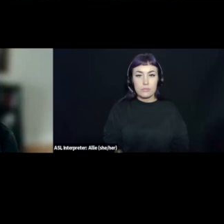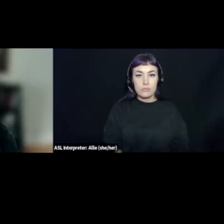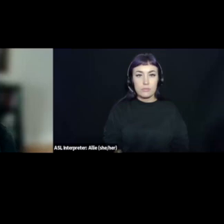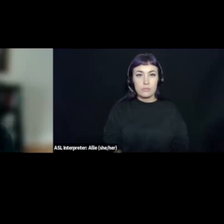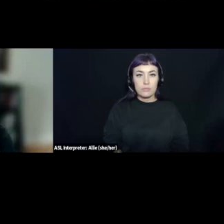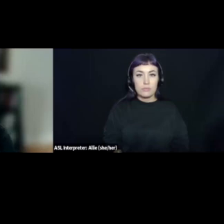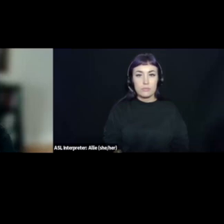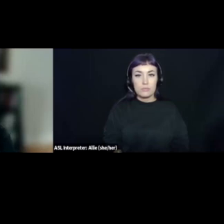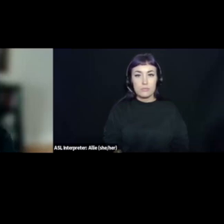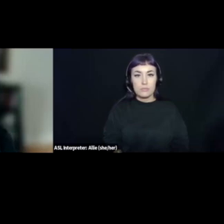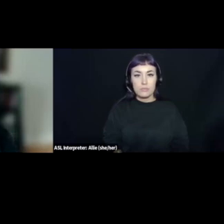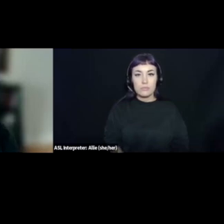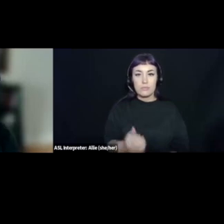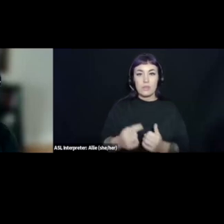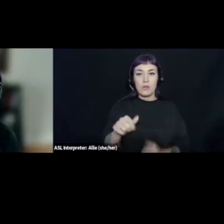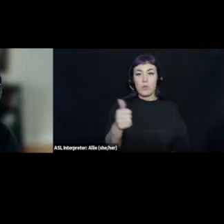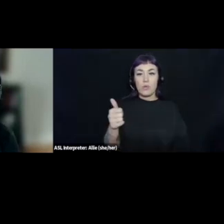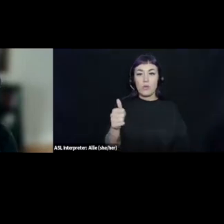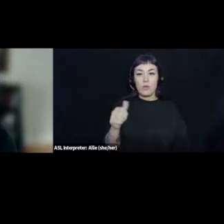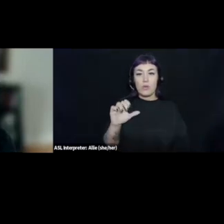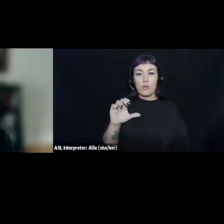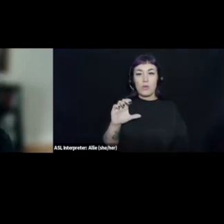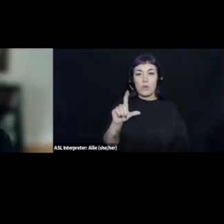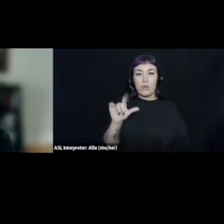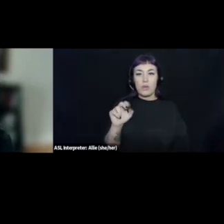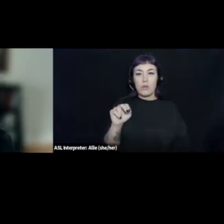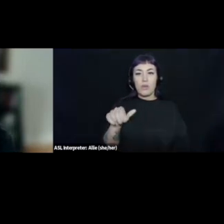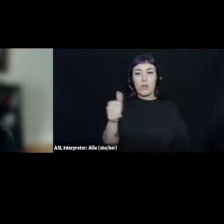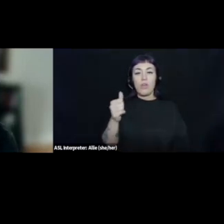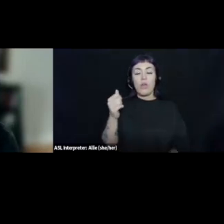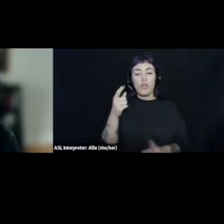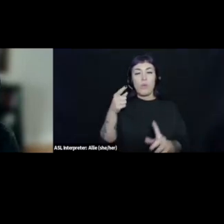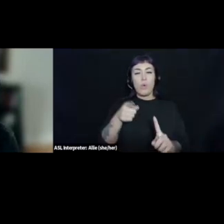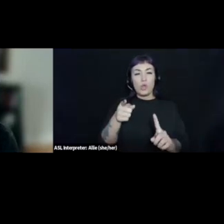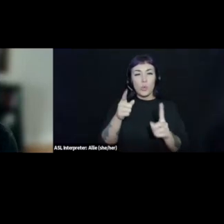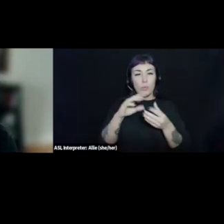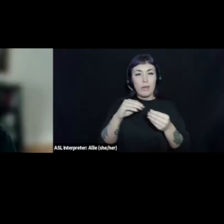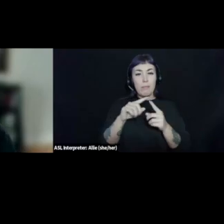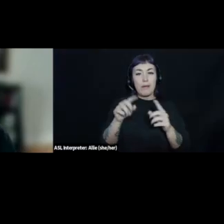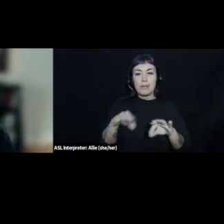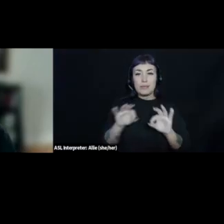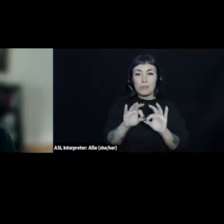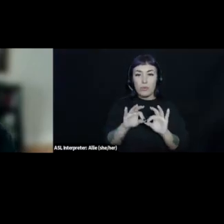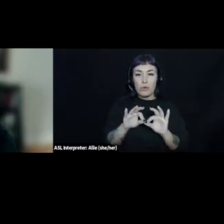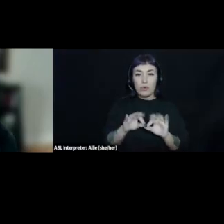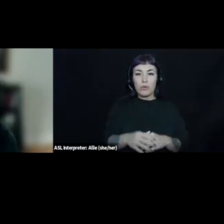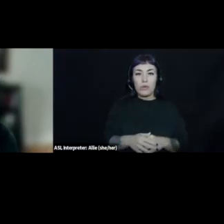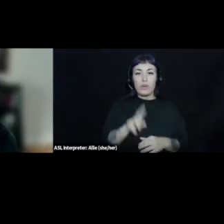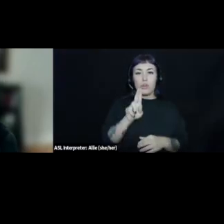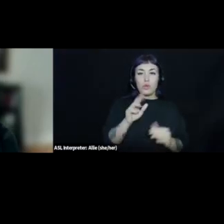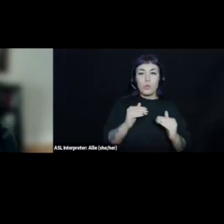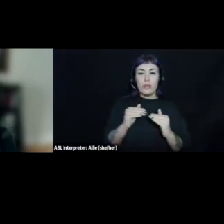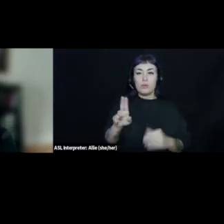Great. Anyone else? Yeah, just one little other point. You did touch on it, but I think it's so important. It's the U equals U when it comes